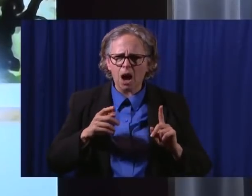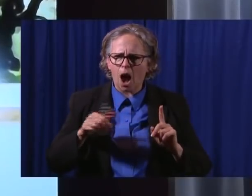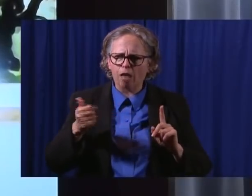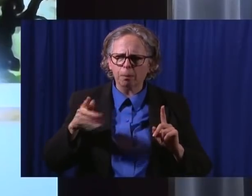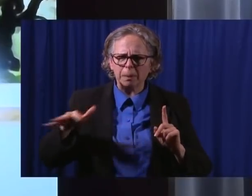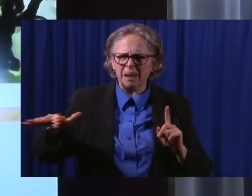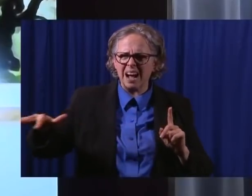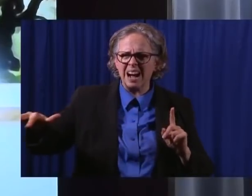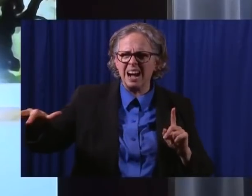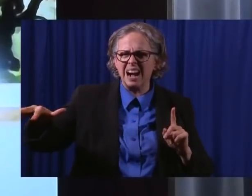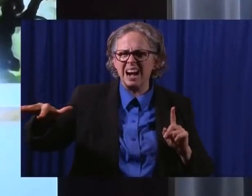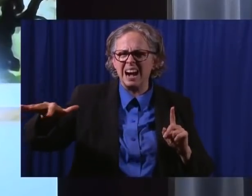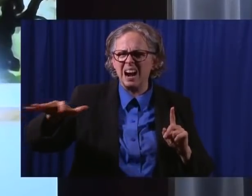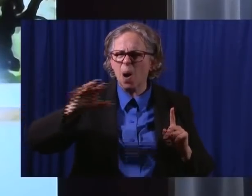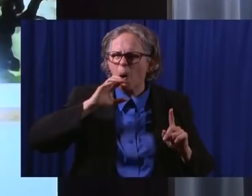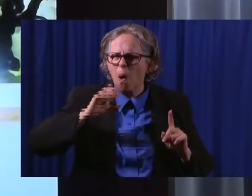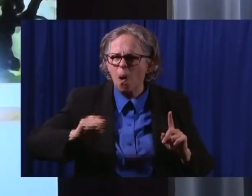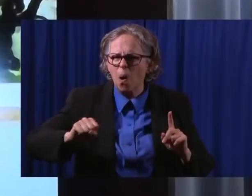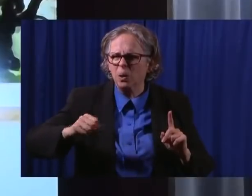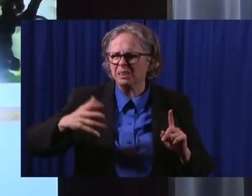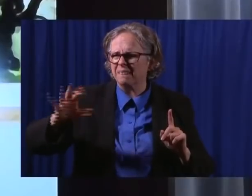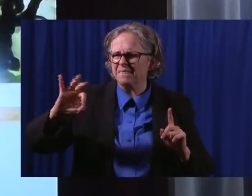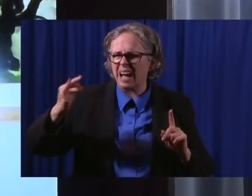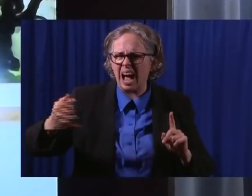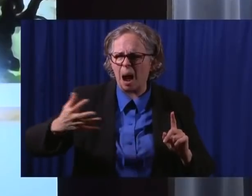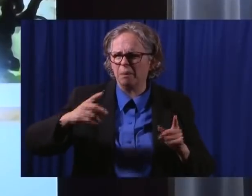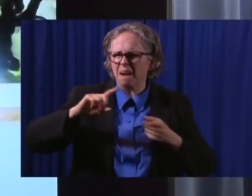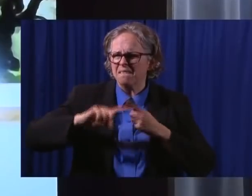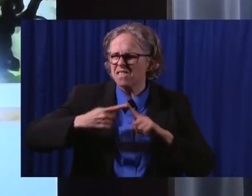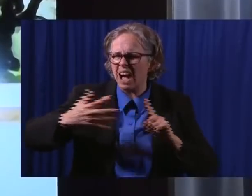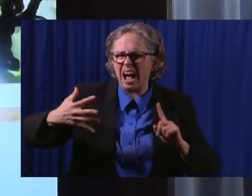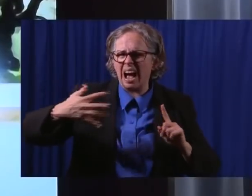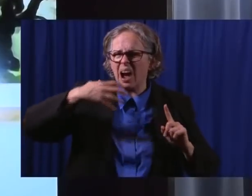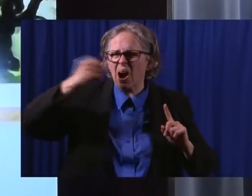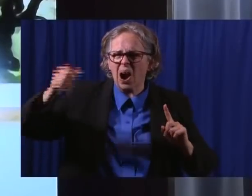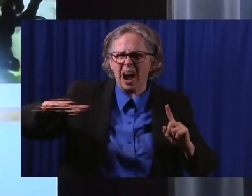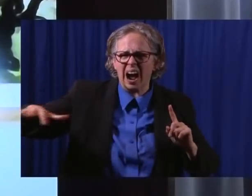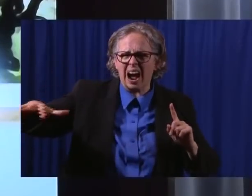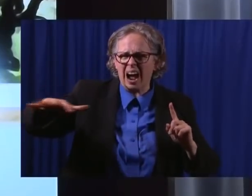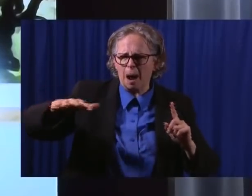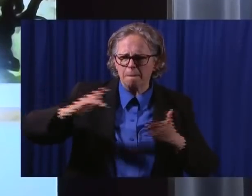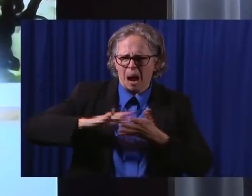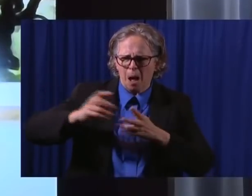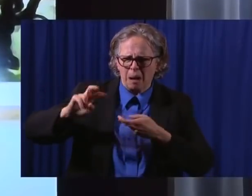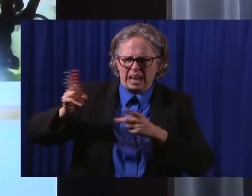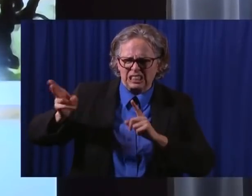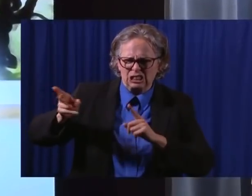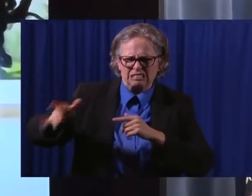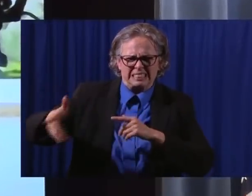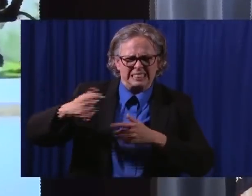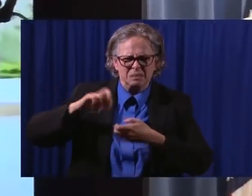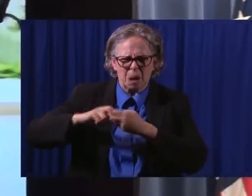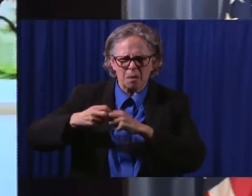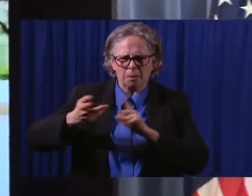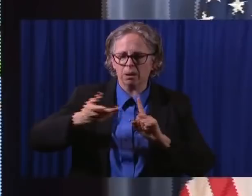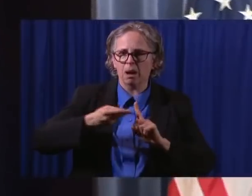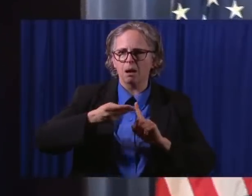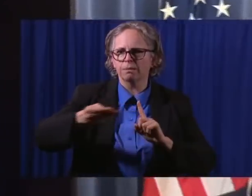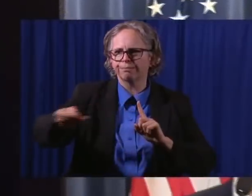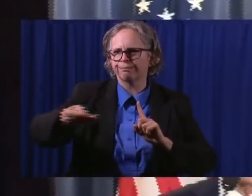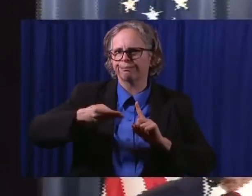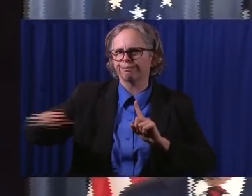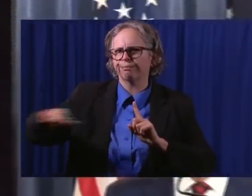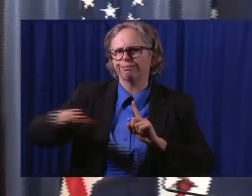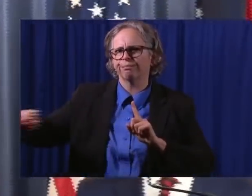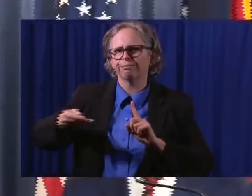older or someone who has some medical problem that you might end up Yes. giving it to. And I don't know anybody that, even if they